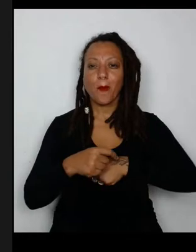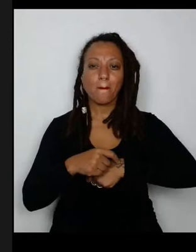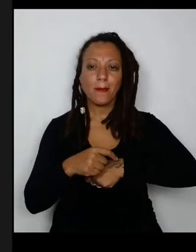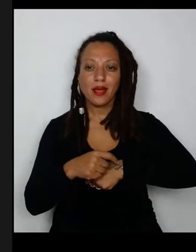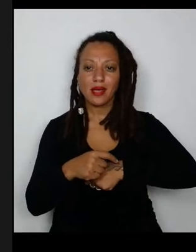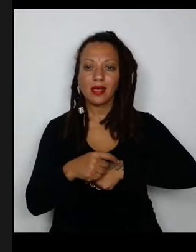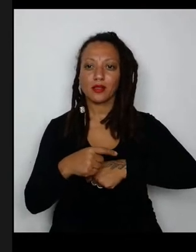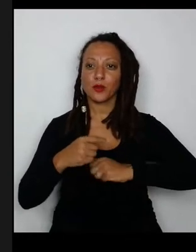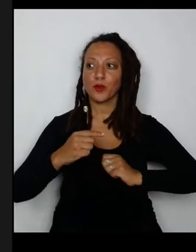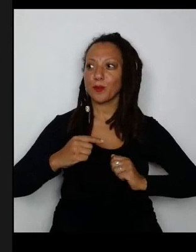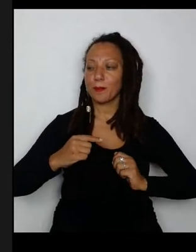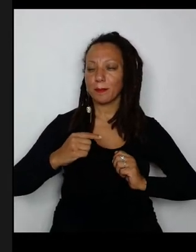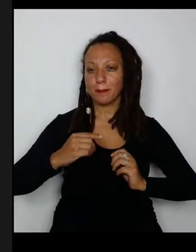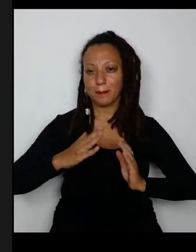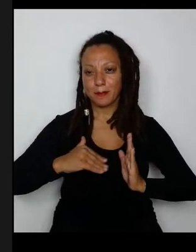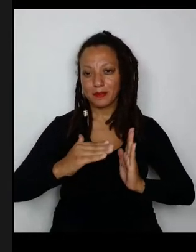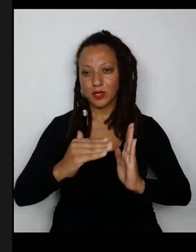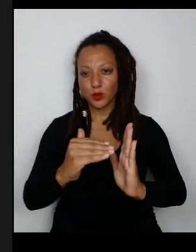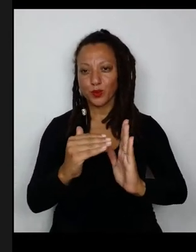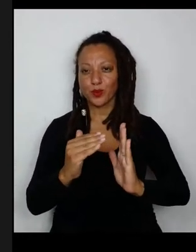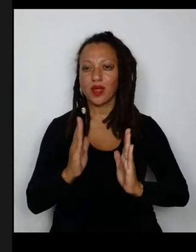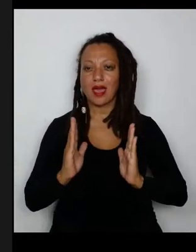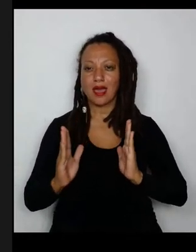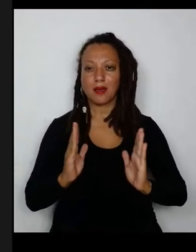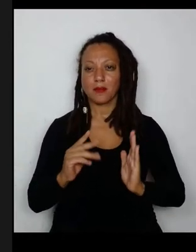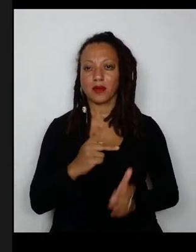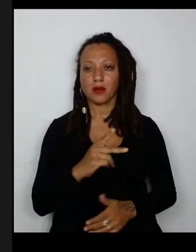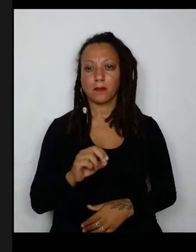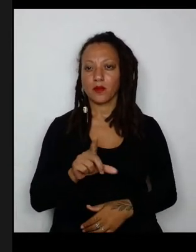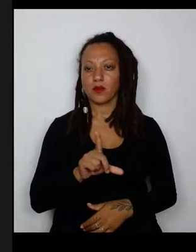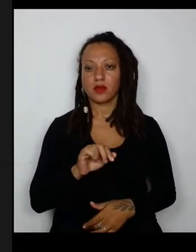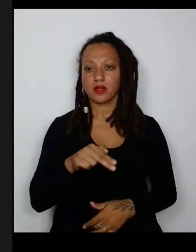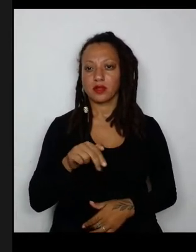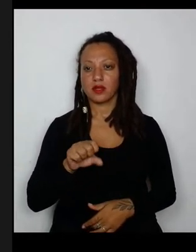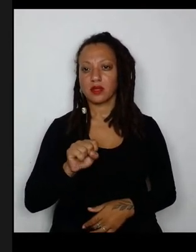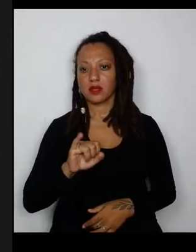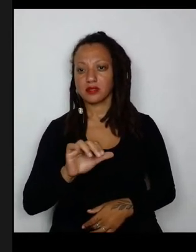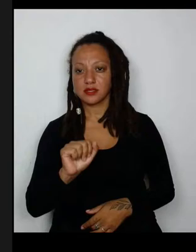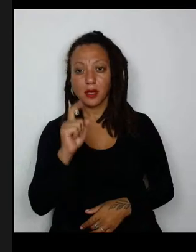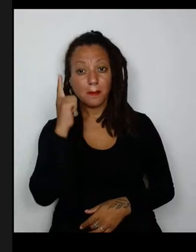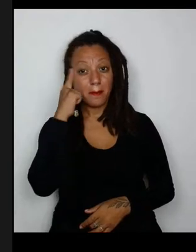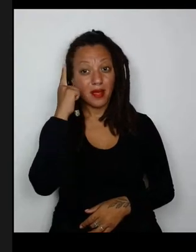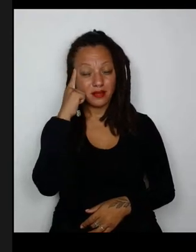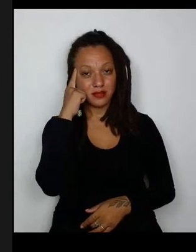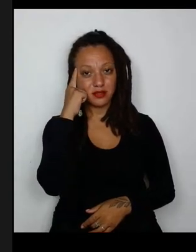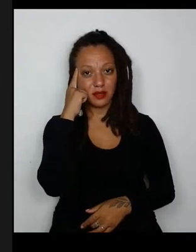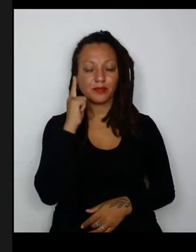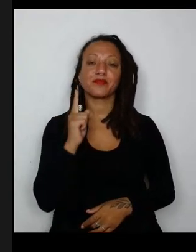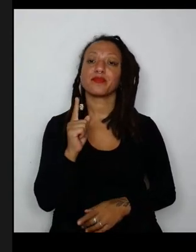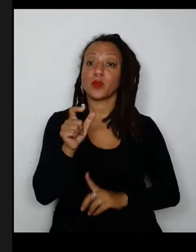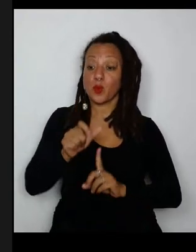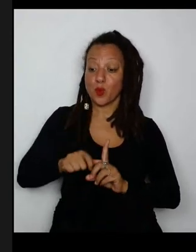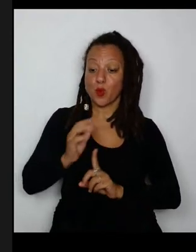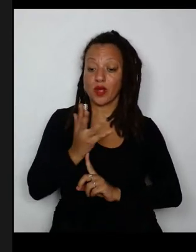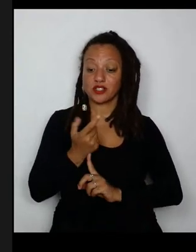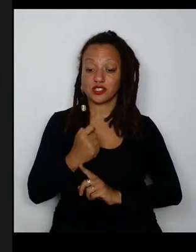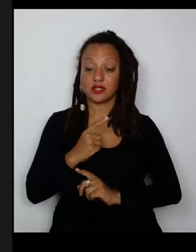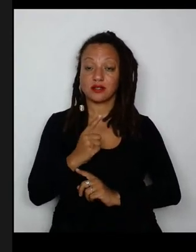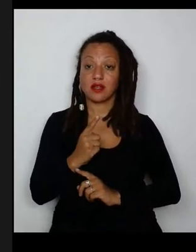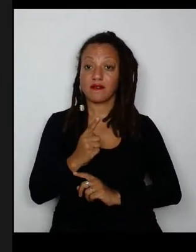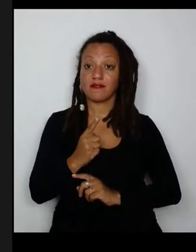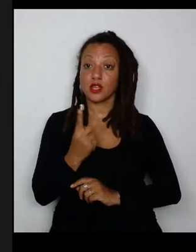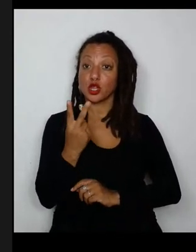about this moment in which gogan painted his works in